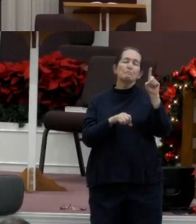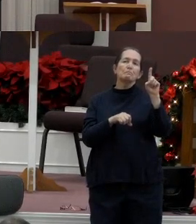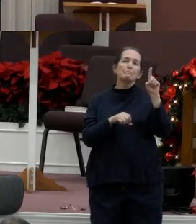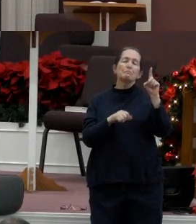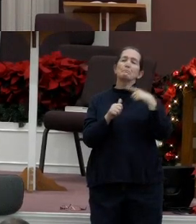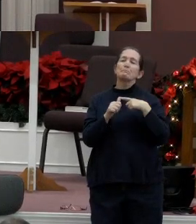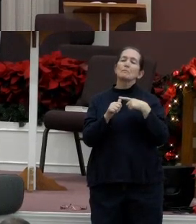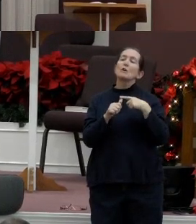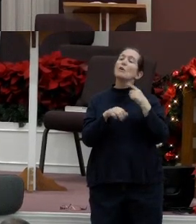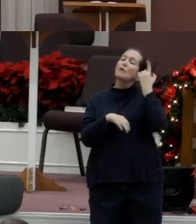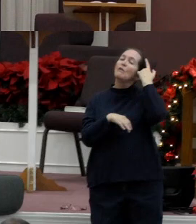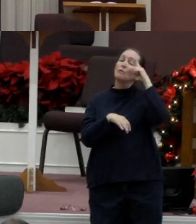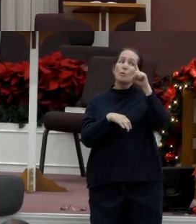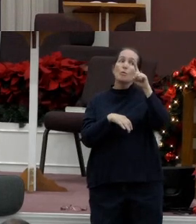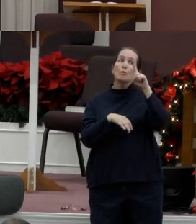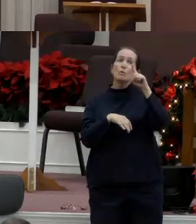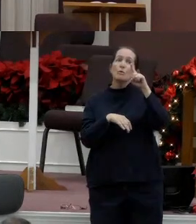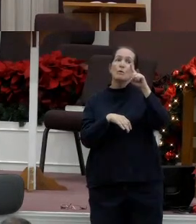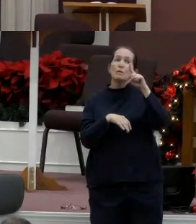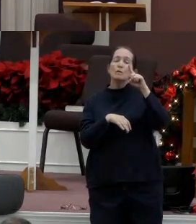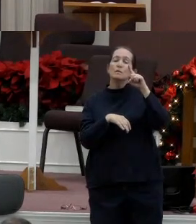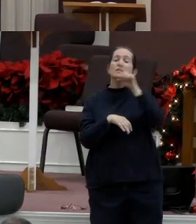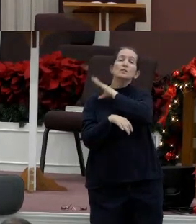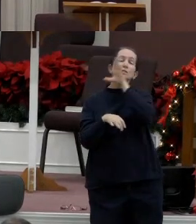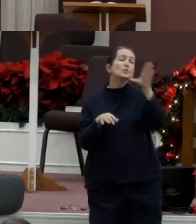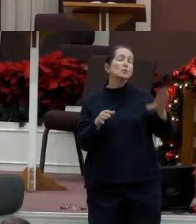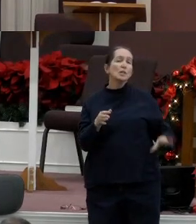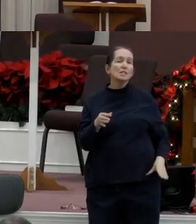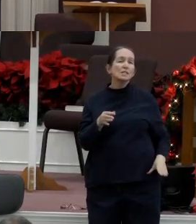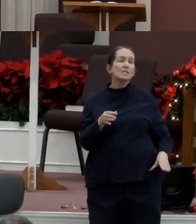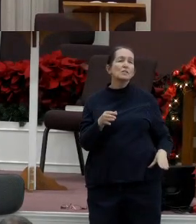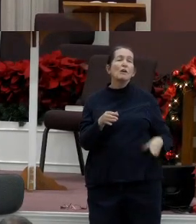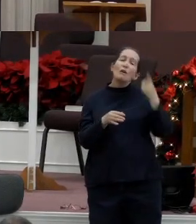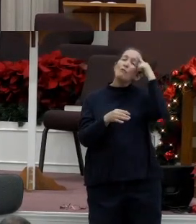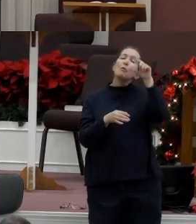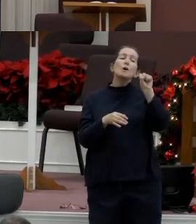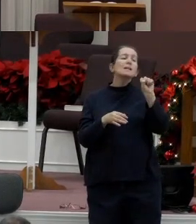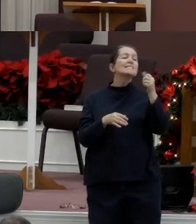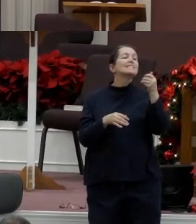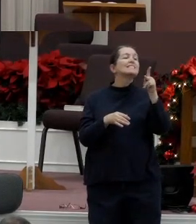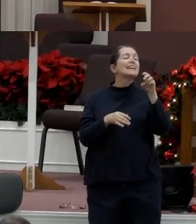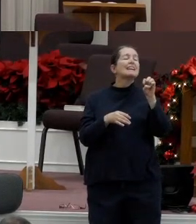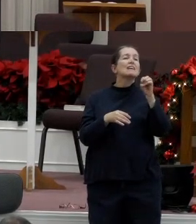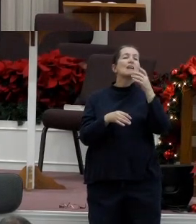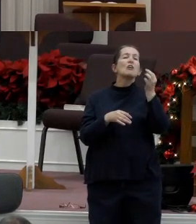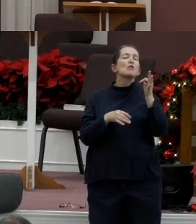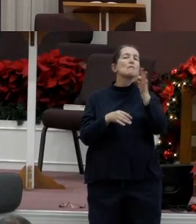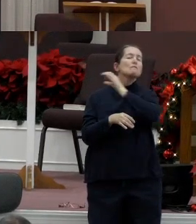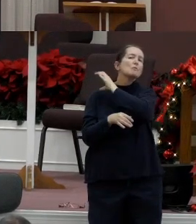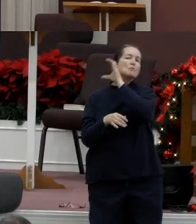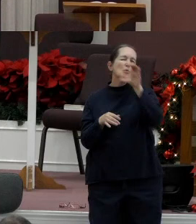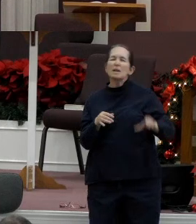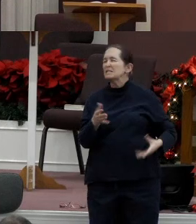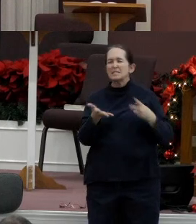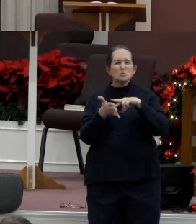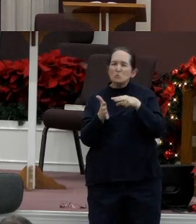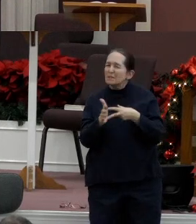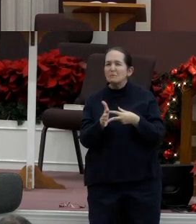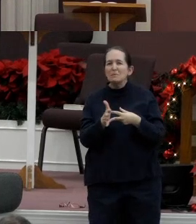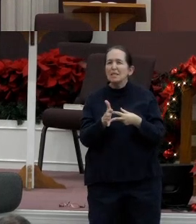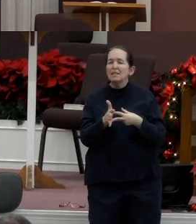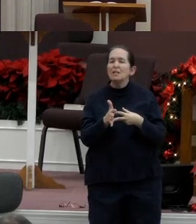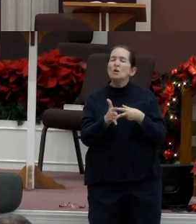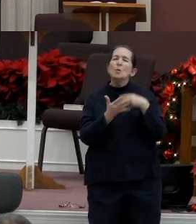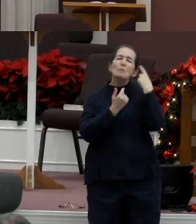it's for the sake of Christ. What does that mean, for the sake of Christ? Well, I want